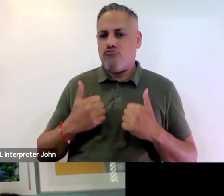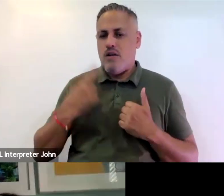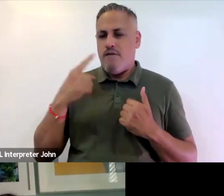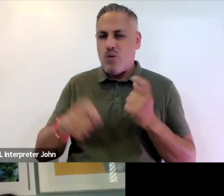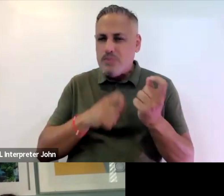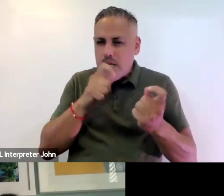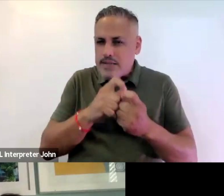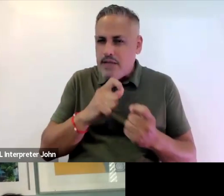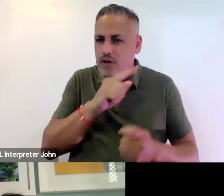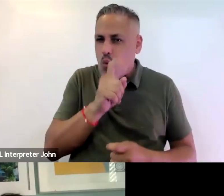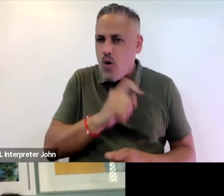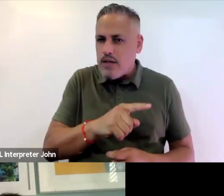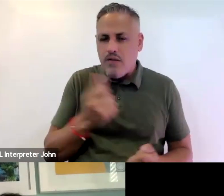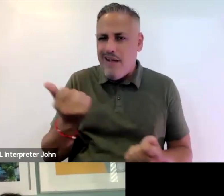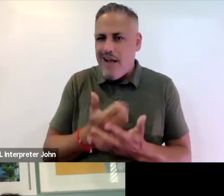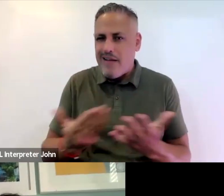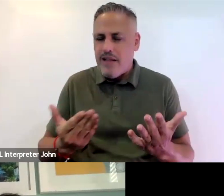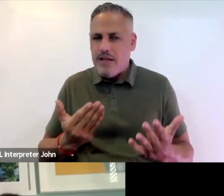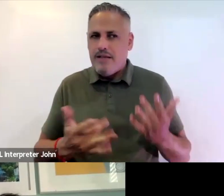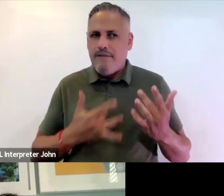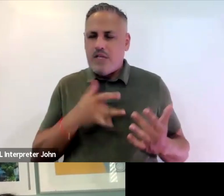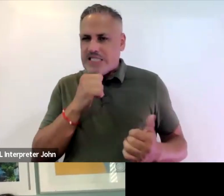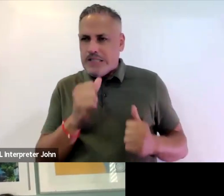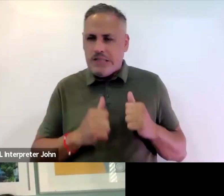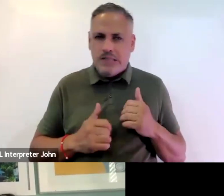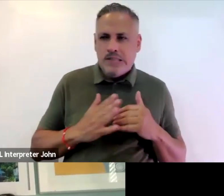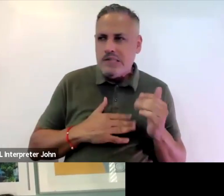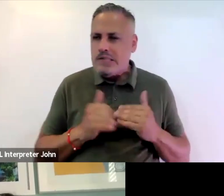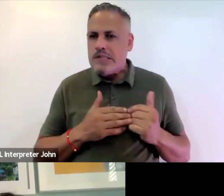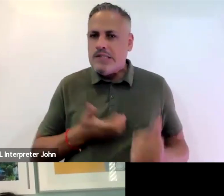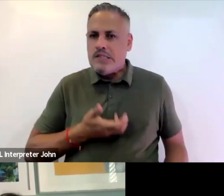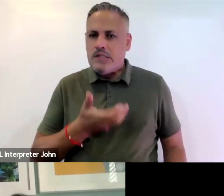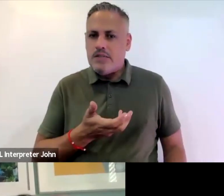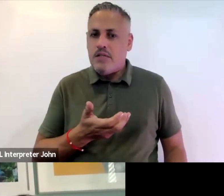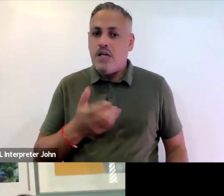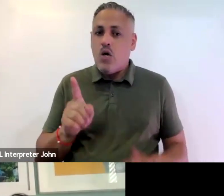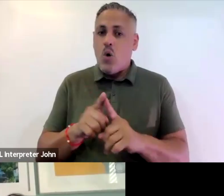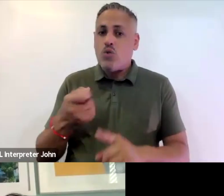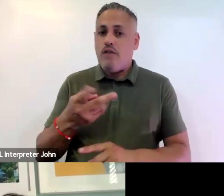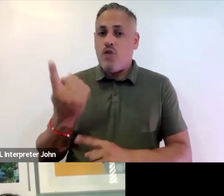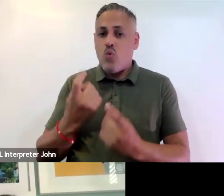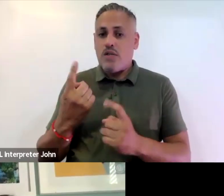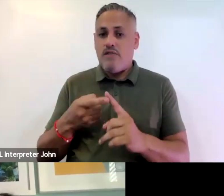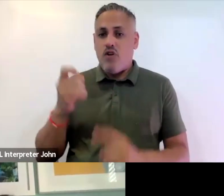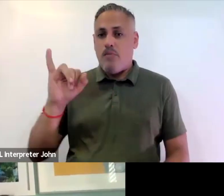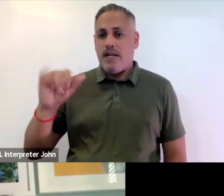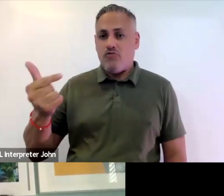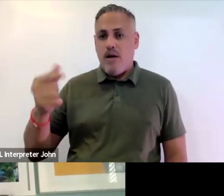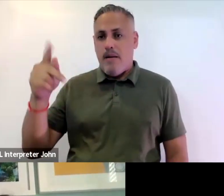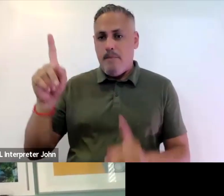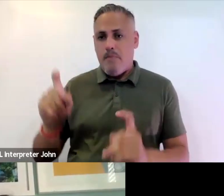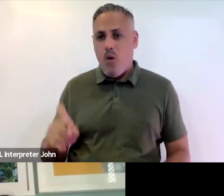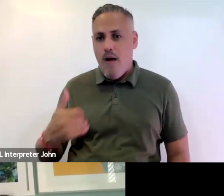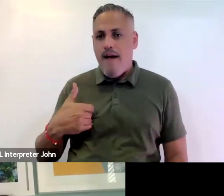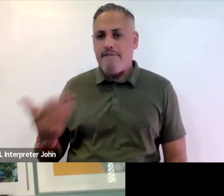hyper-specific questions or anything that you might not feel comfortable sharing. And we also have a few questions from our Instagram polls,